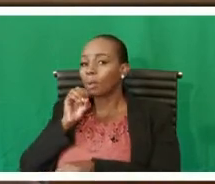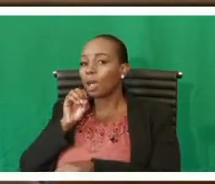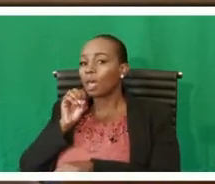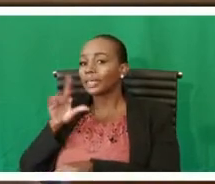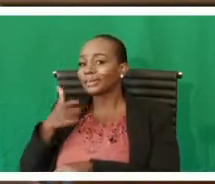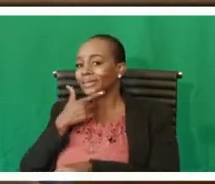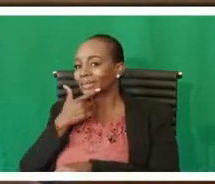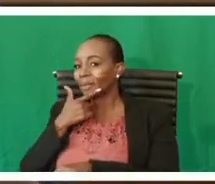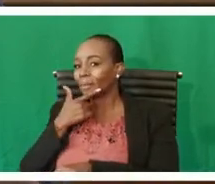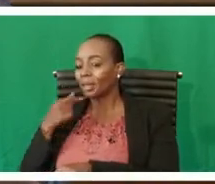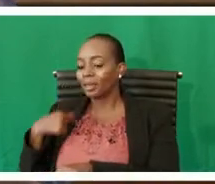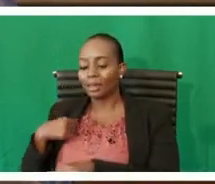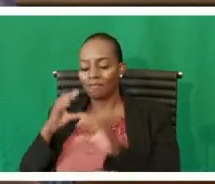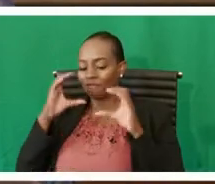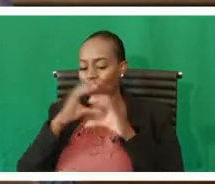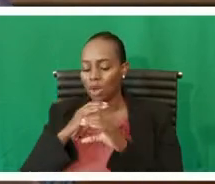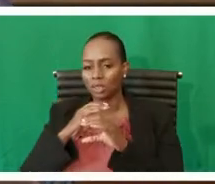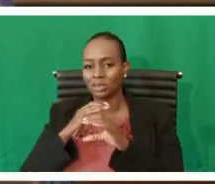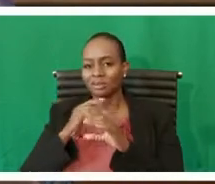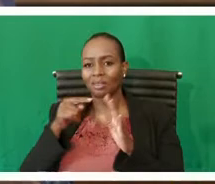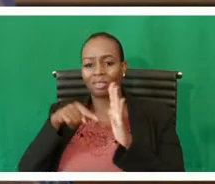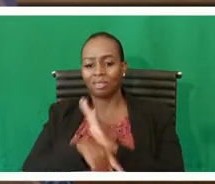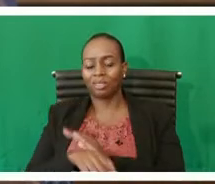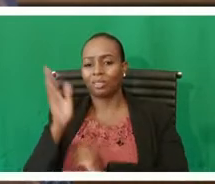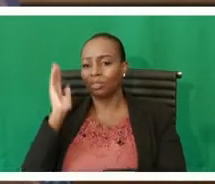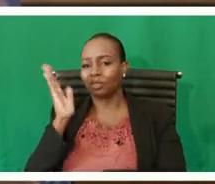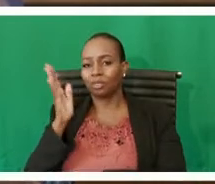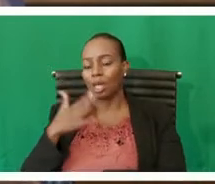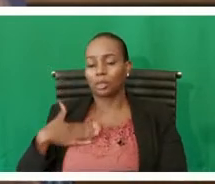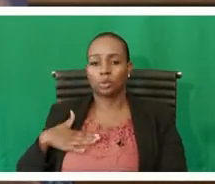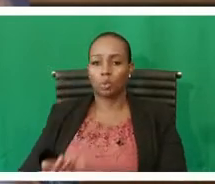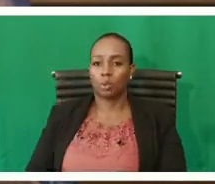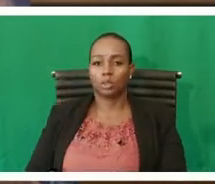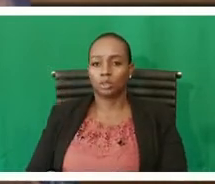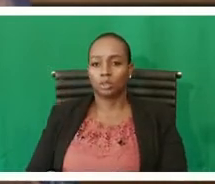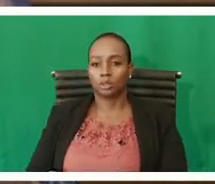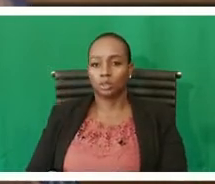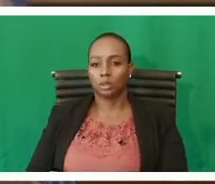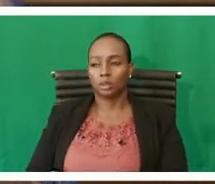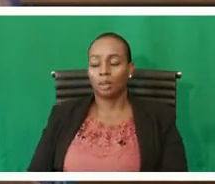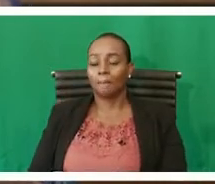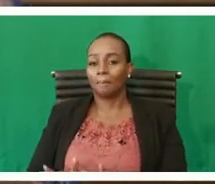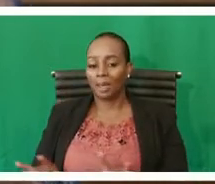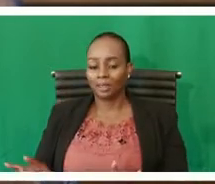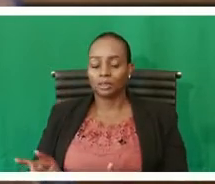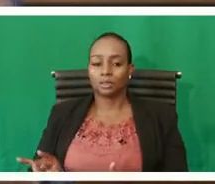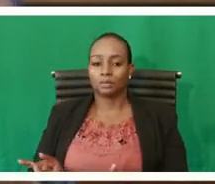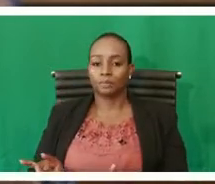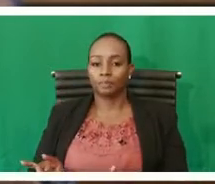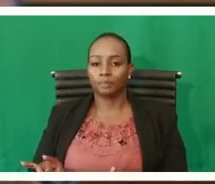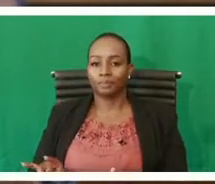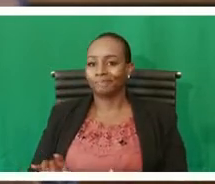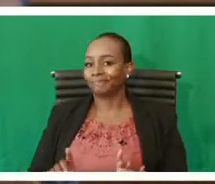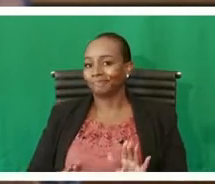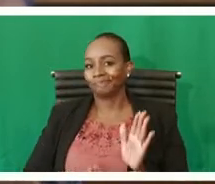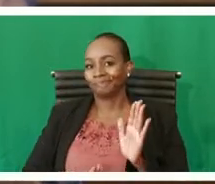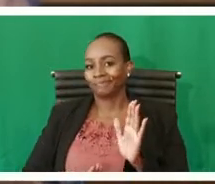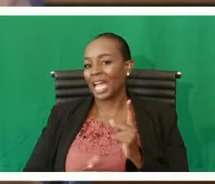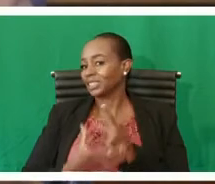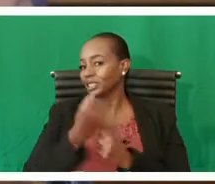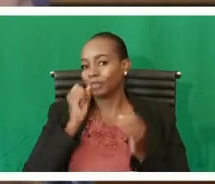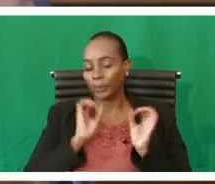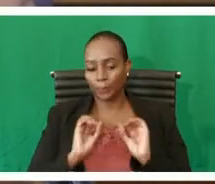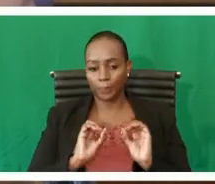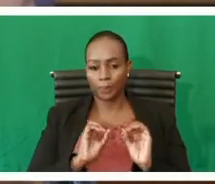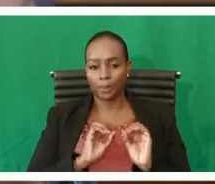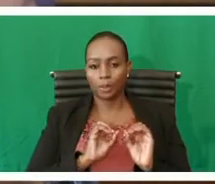don't want to talk about this anymore. It is really affecting me. But this is no success. One case